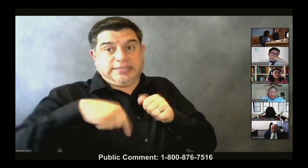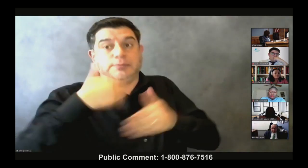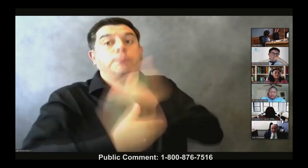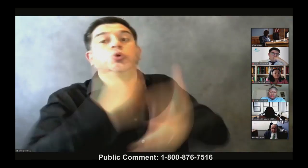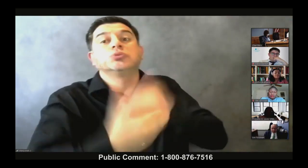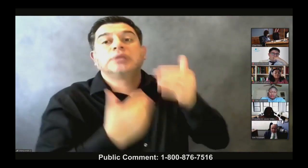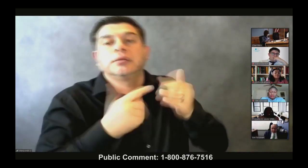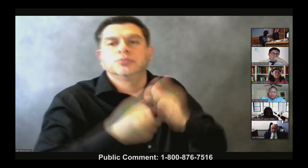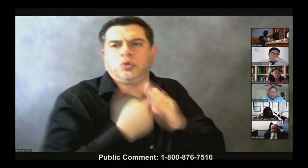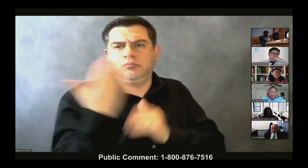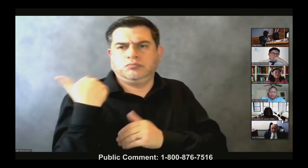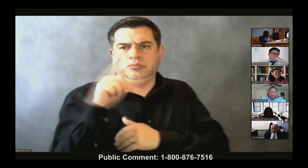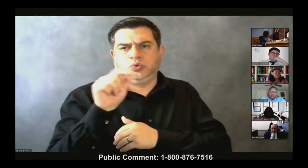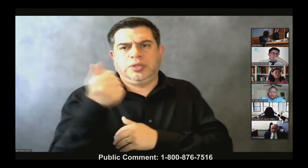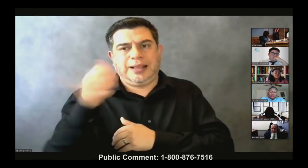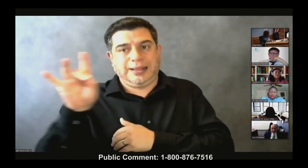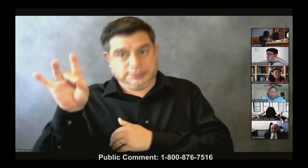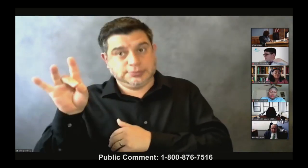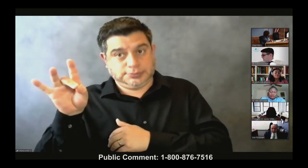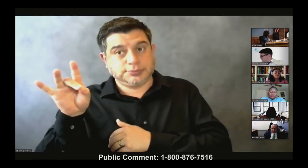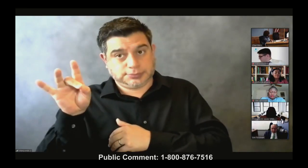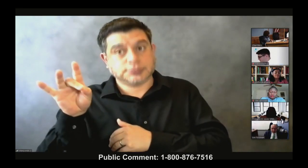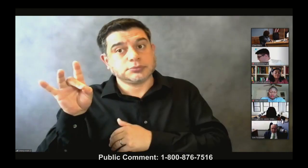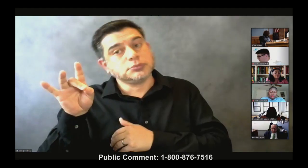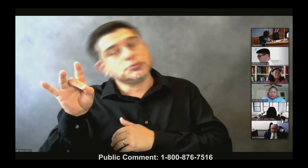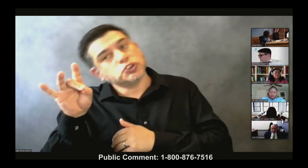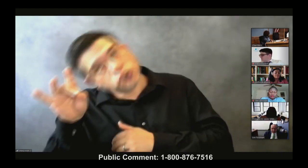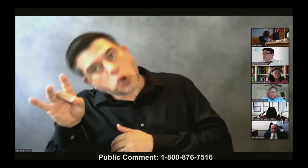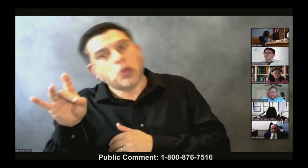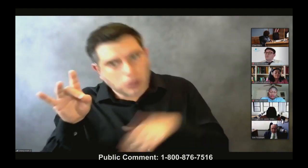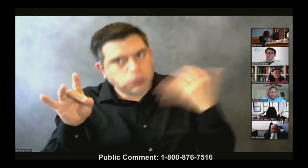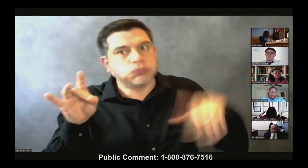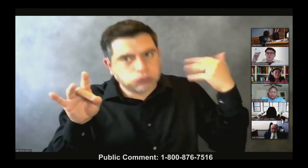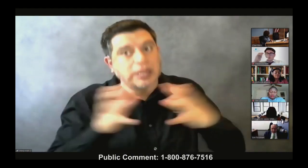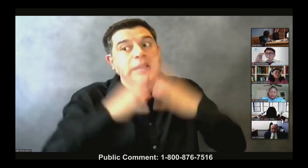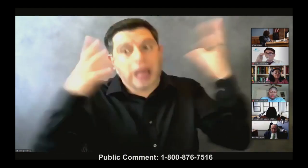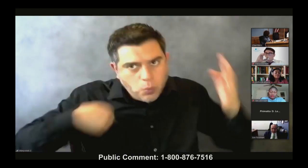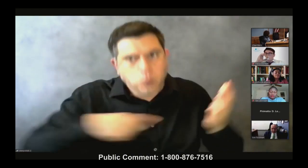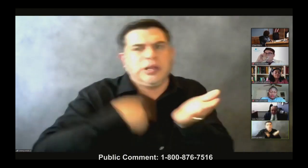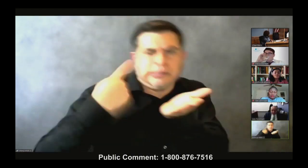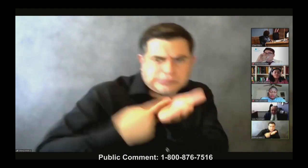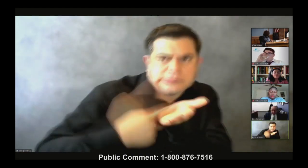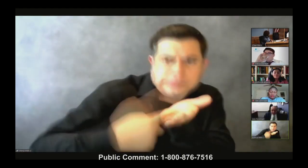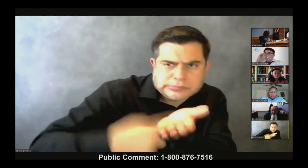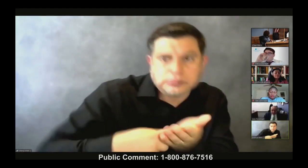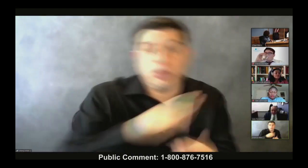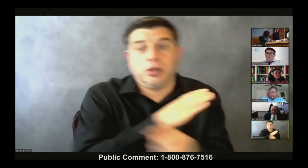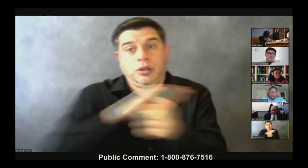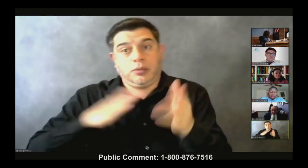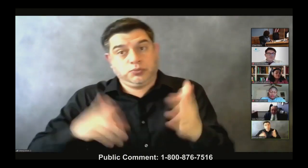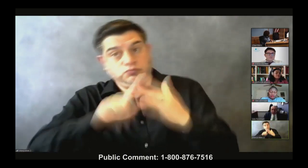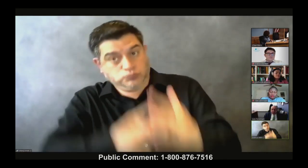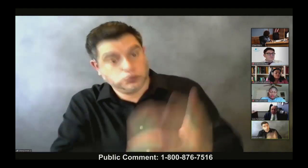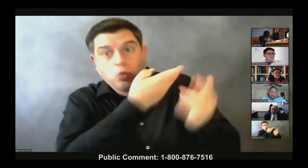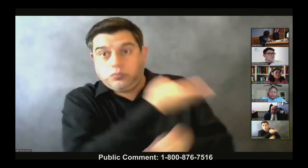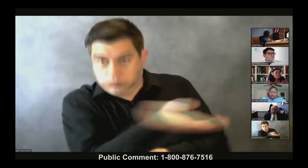thing, a lot of the things that we've discussed have been commissioner initiated. A lot of what the